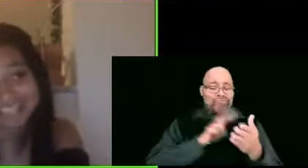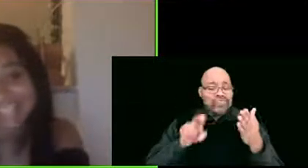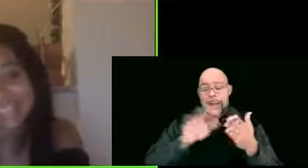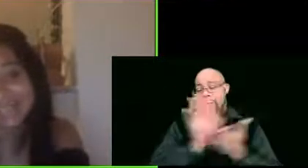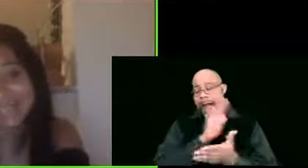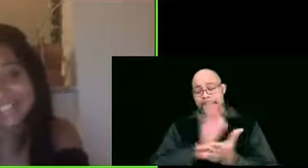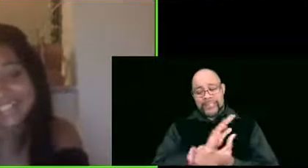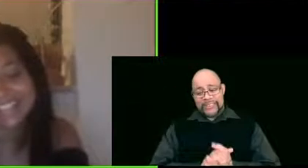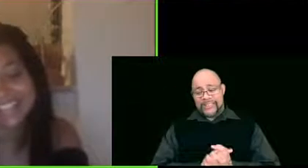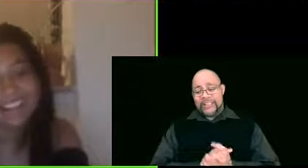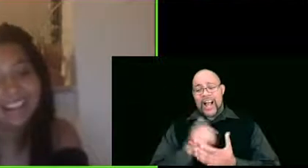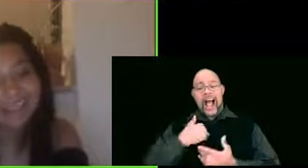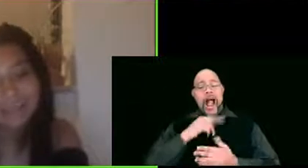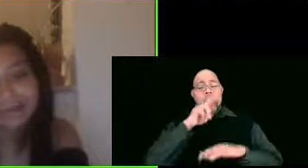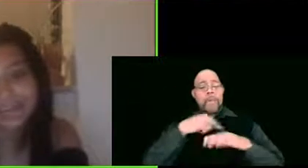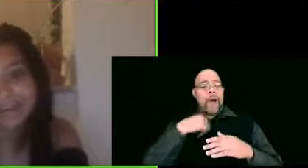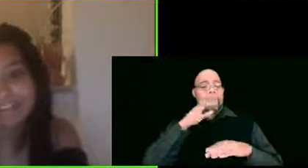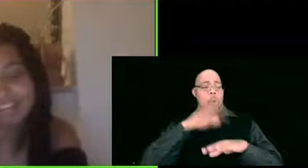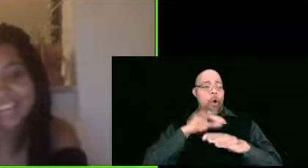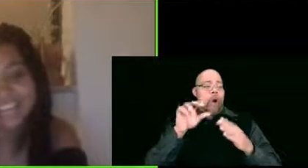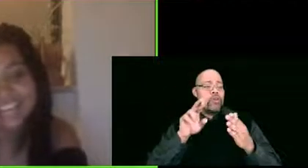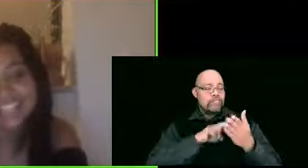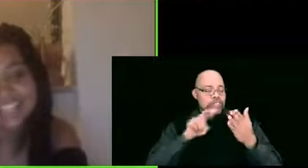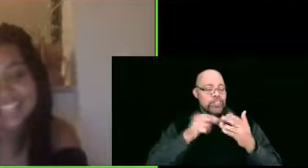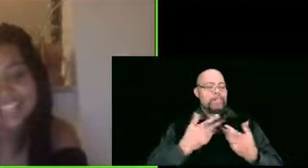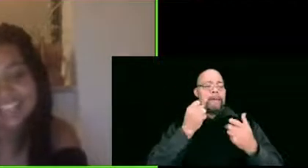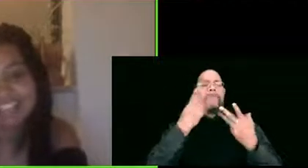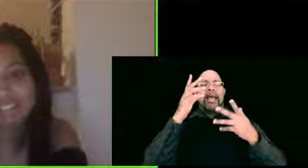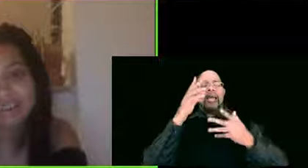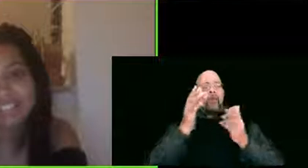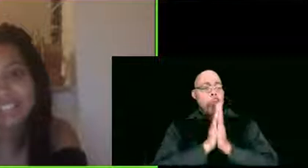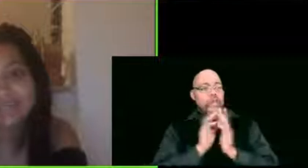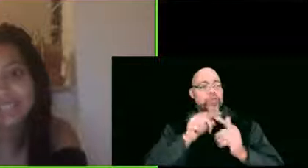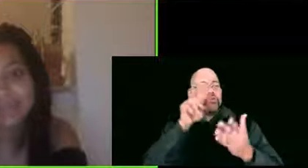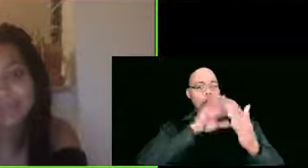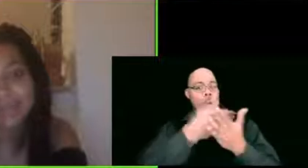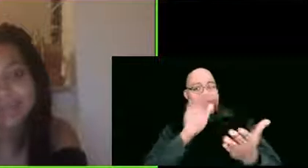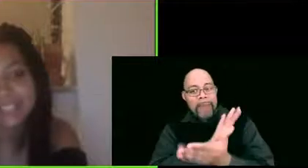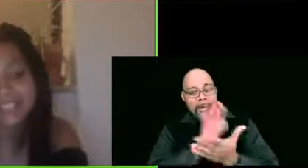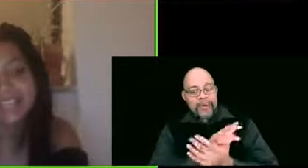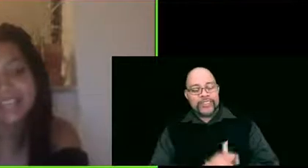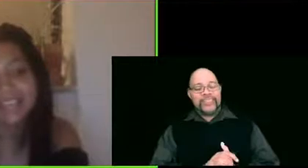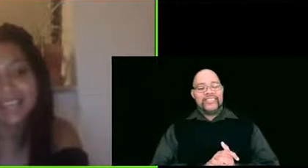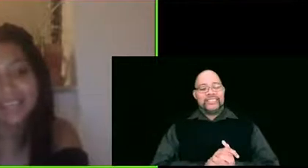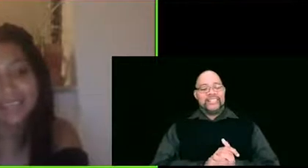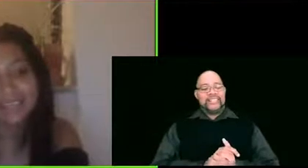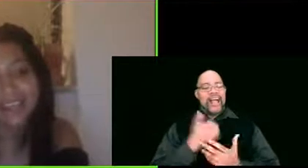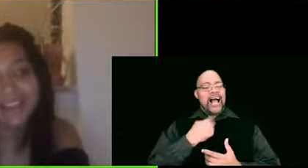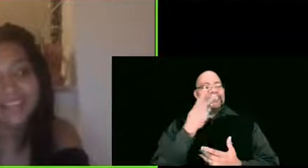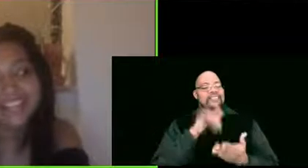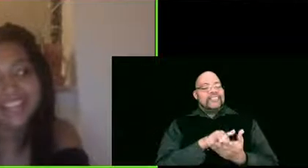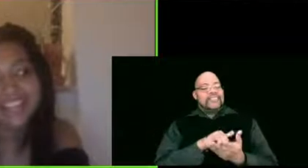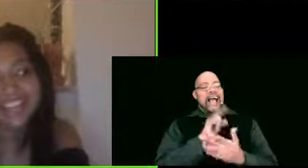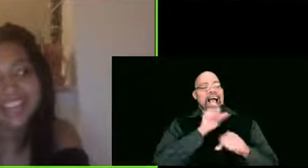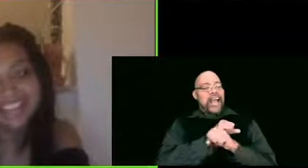and tons of research papers. So I'm normally the one on ResearchGate sending 100 requests to read all of your papers. And